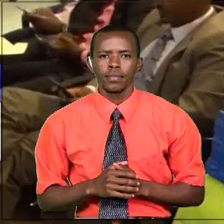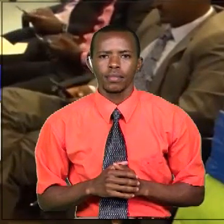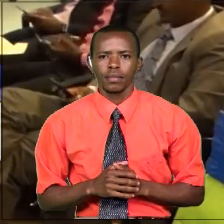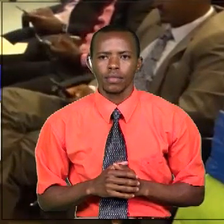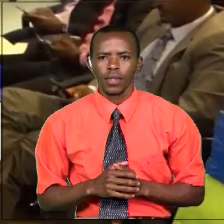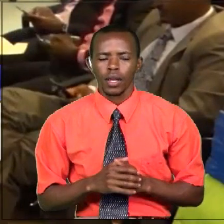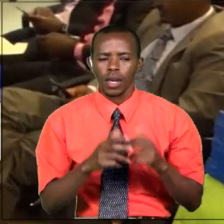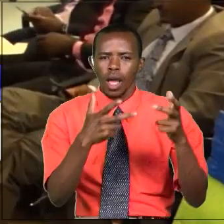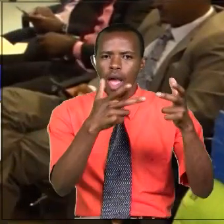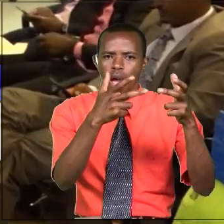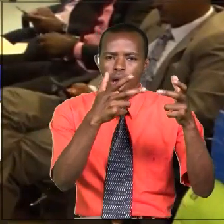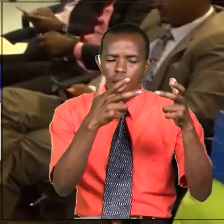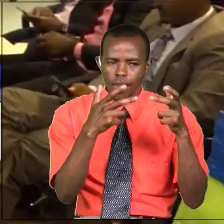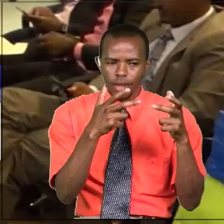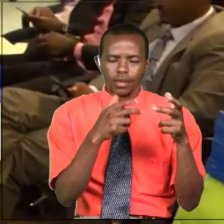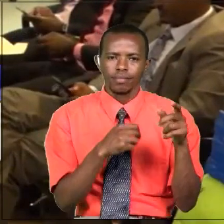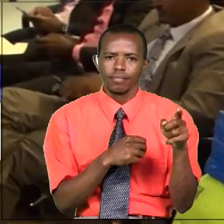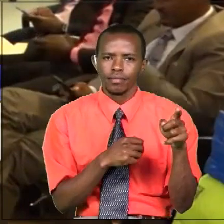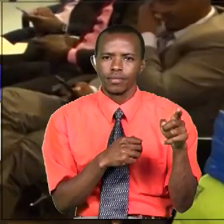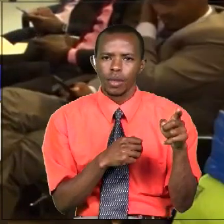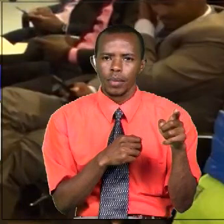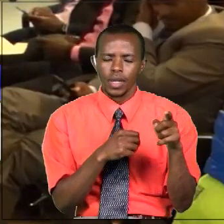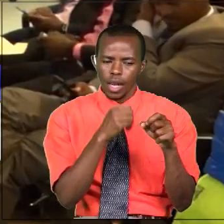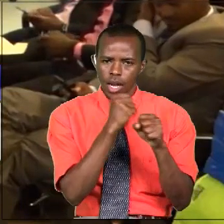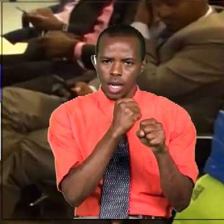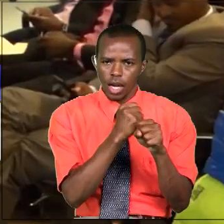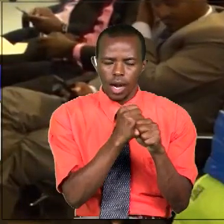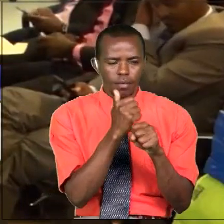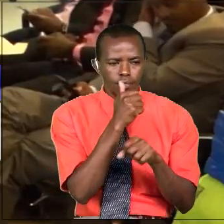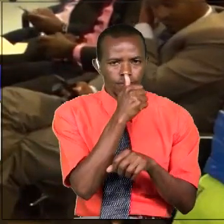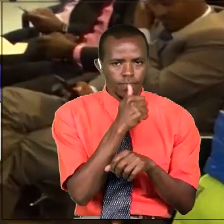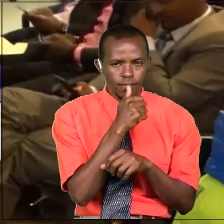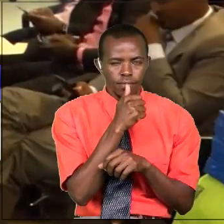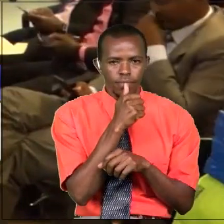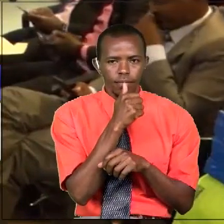That hearing, my lords, my ladies, would be conducted in private,